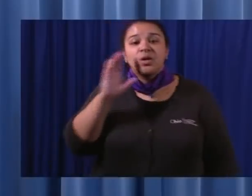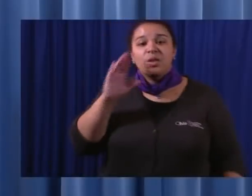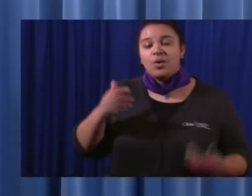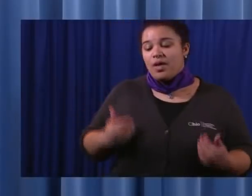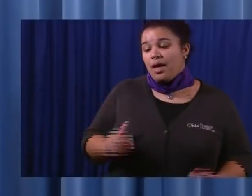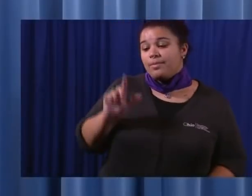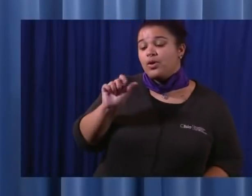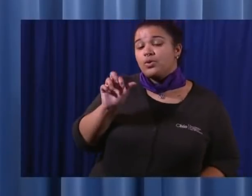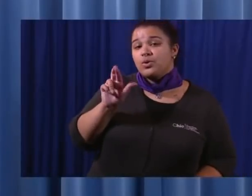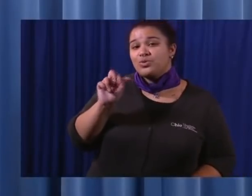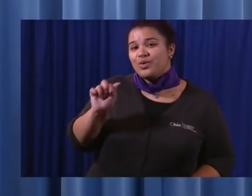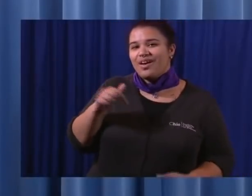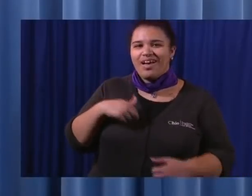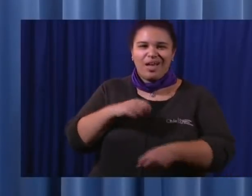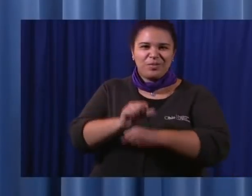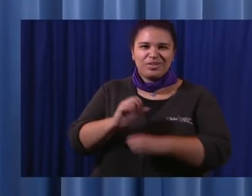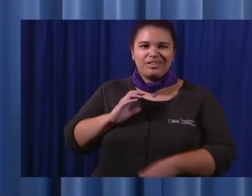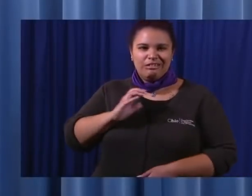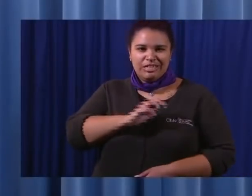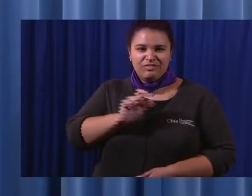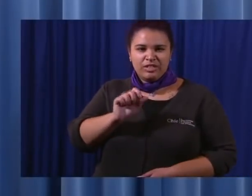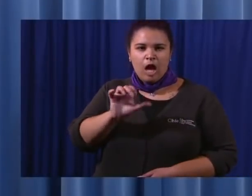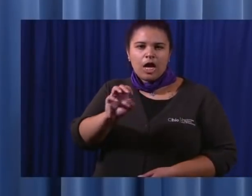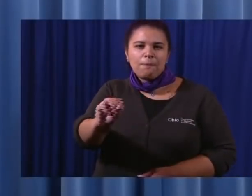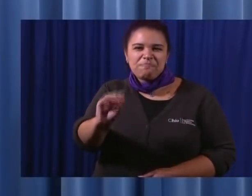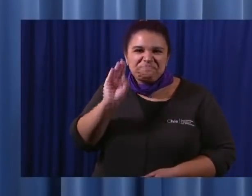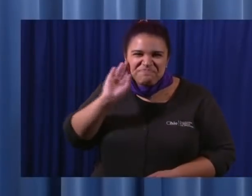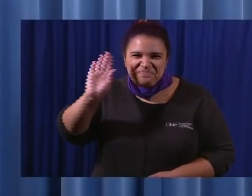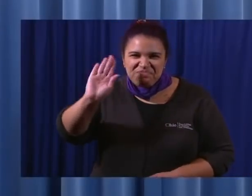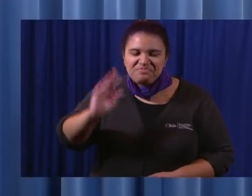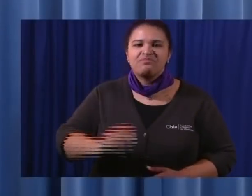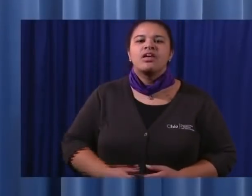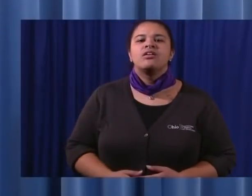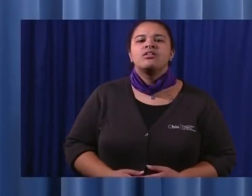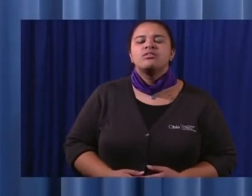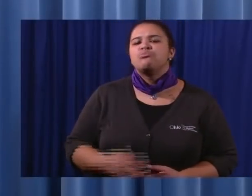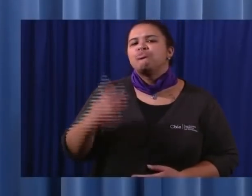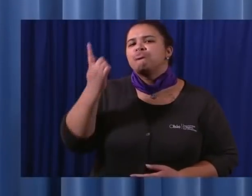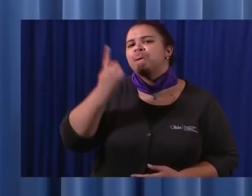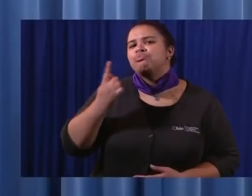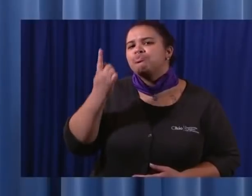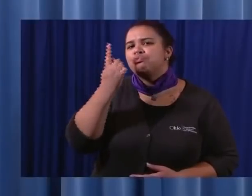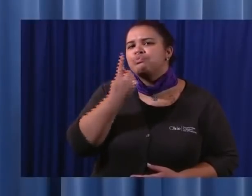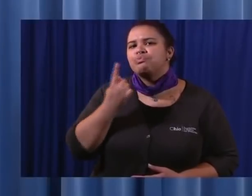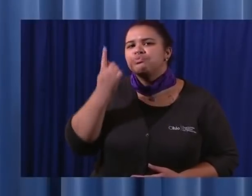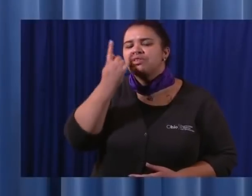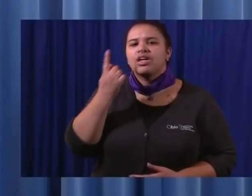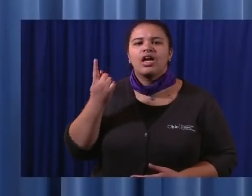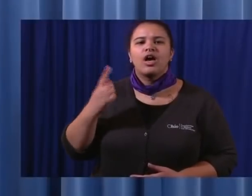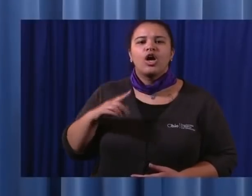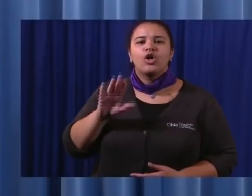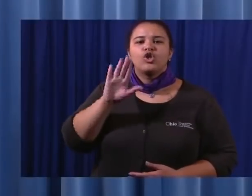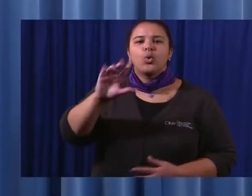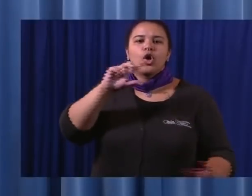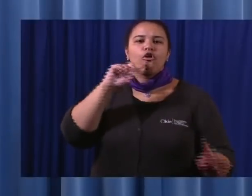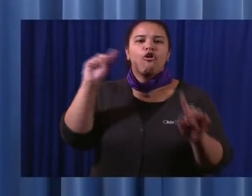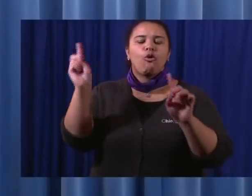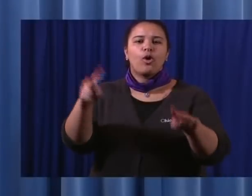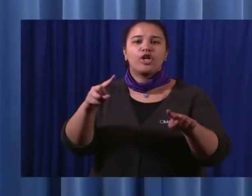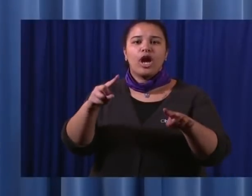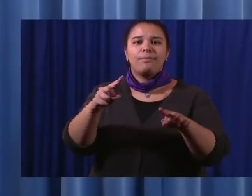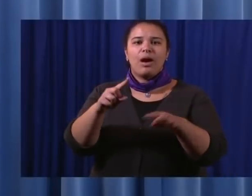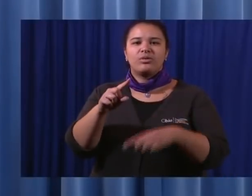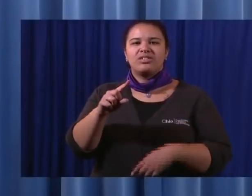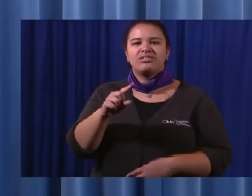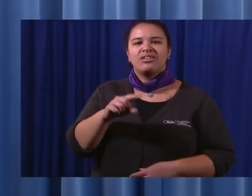Hi, Governor. What are your thoughts about the mass gathering order? Do you want to continue it through the summer?